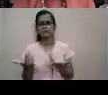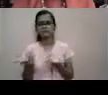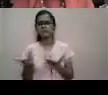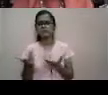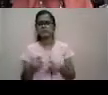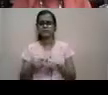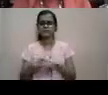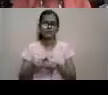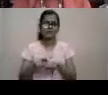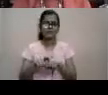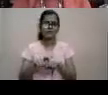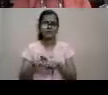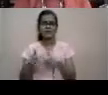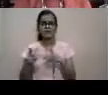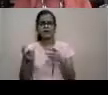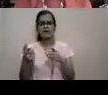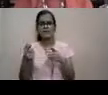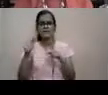of the paradigm.